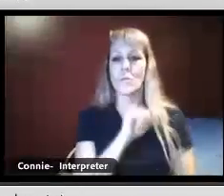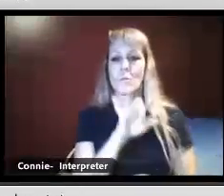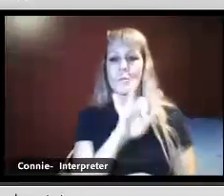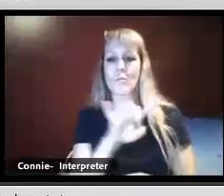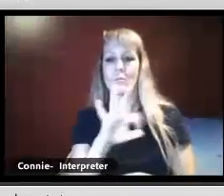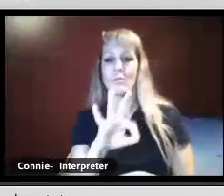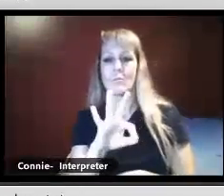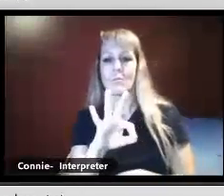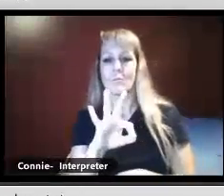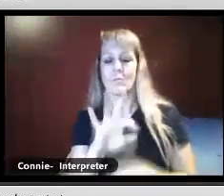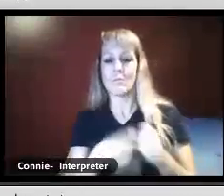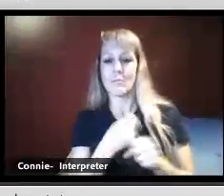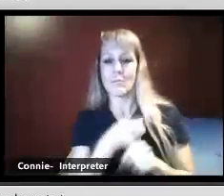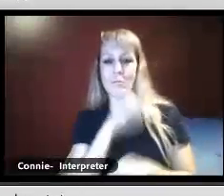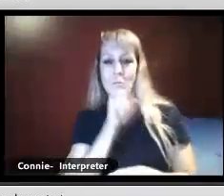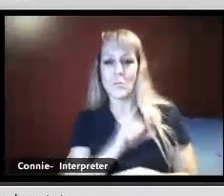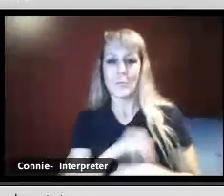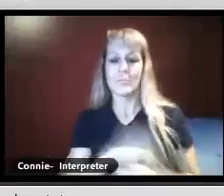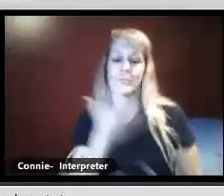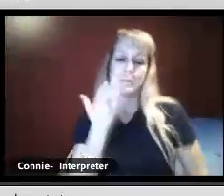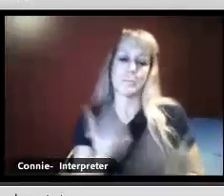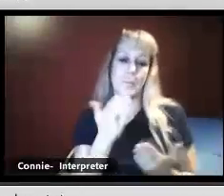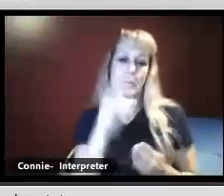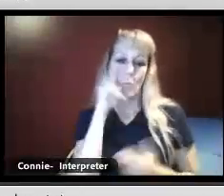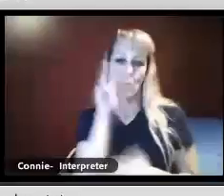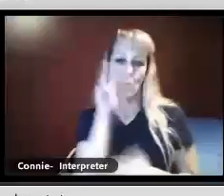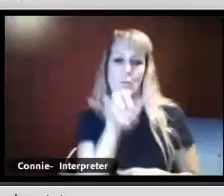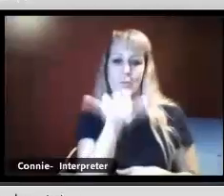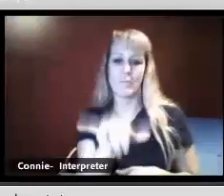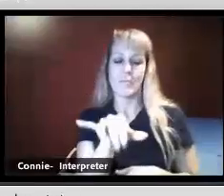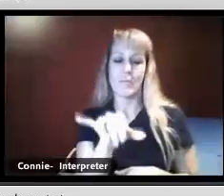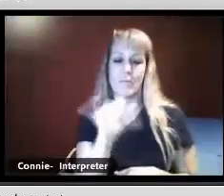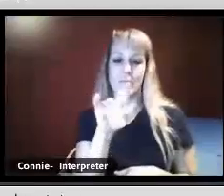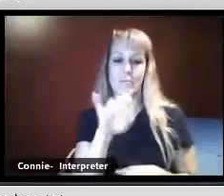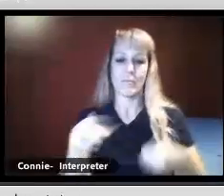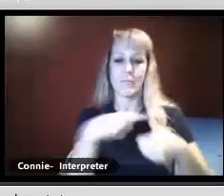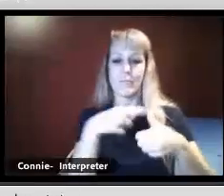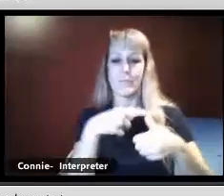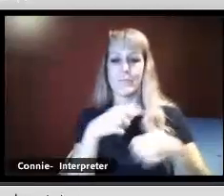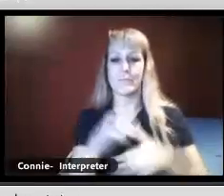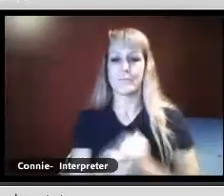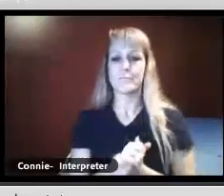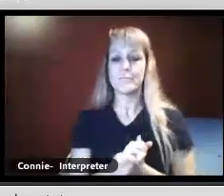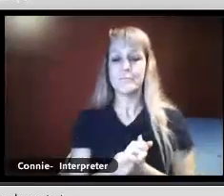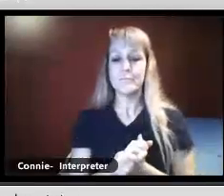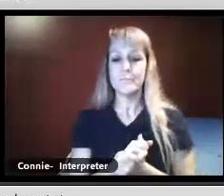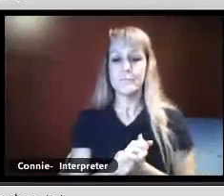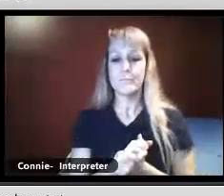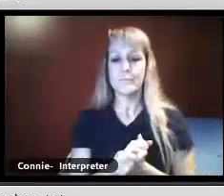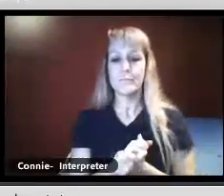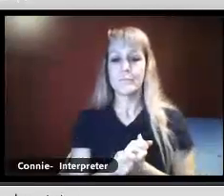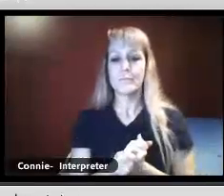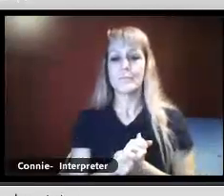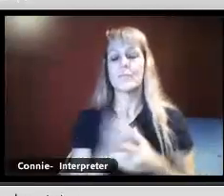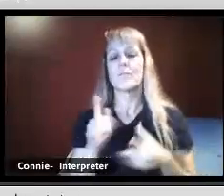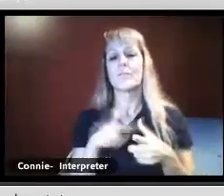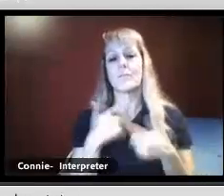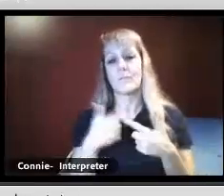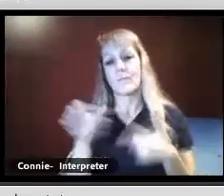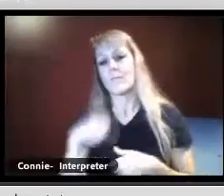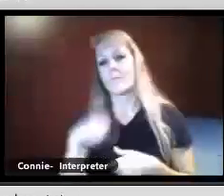this might be the place you'd want to come to first, and then to some of those